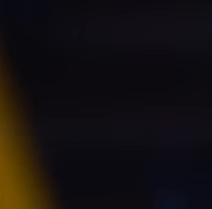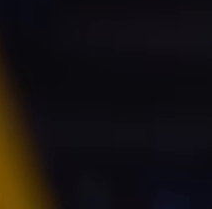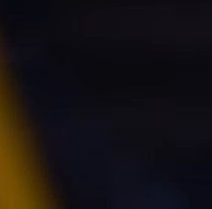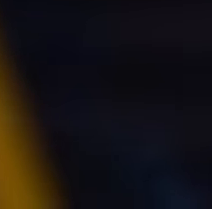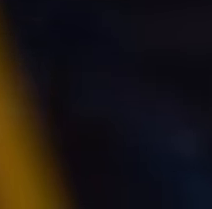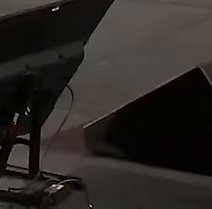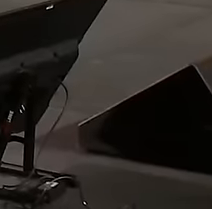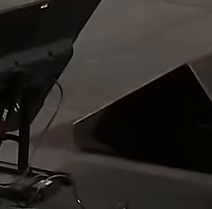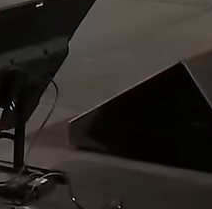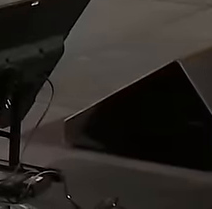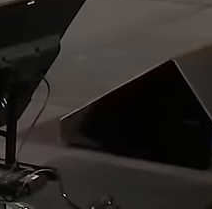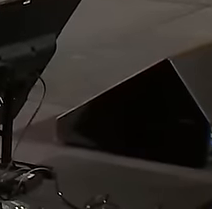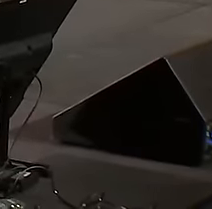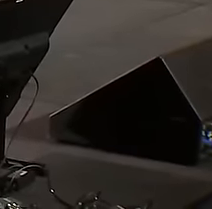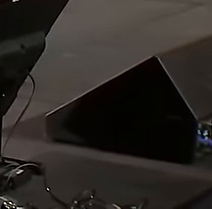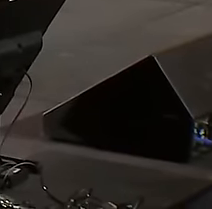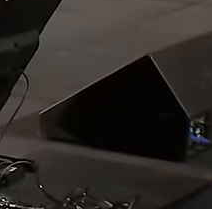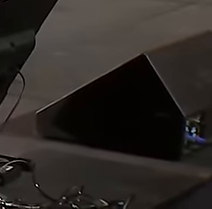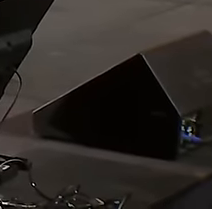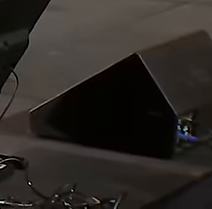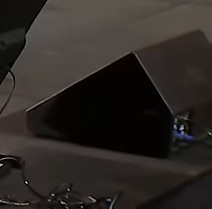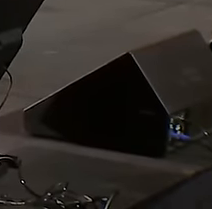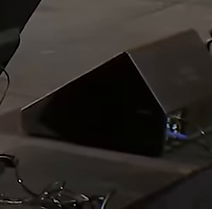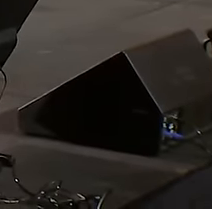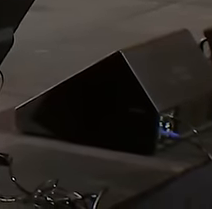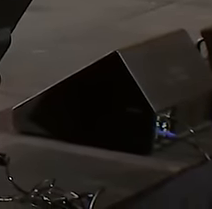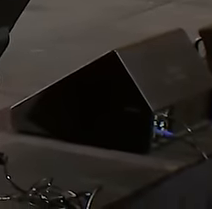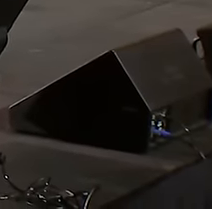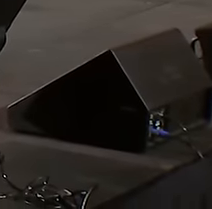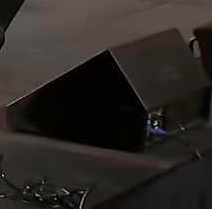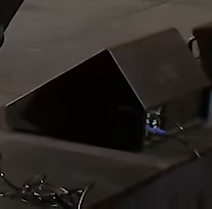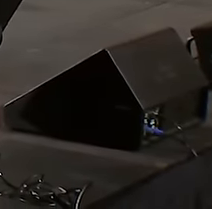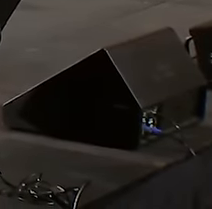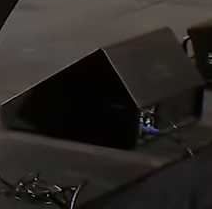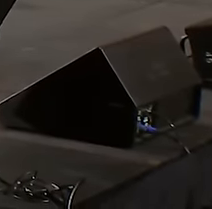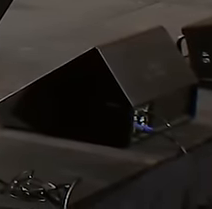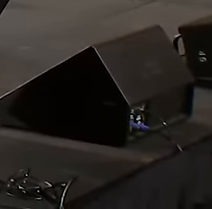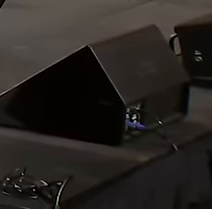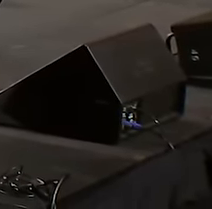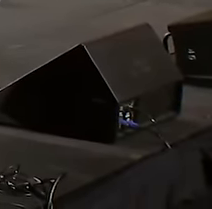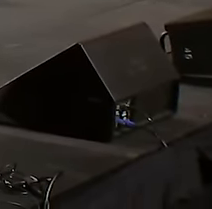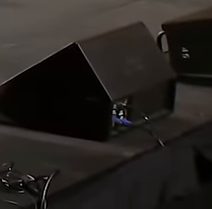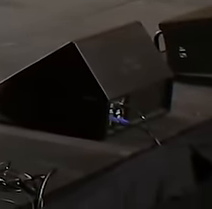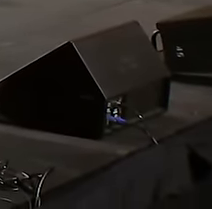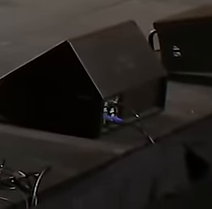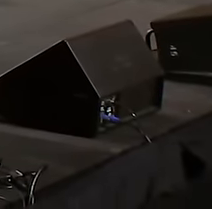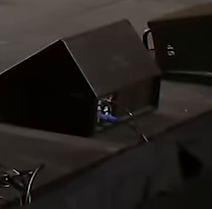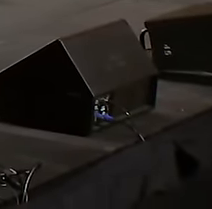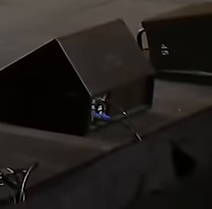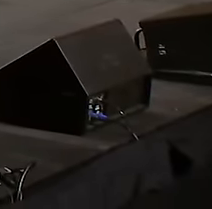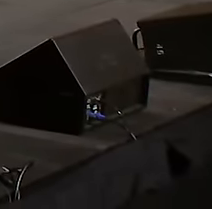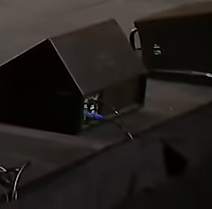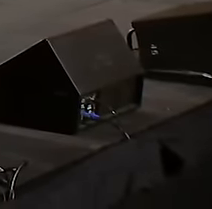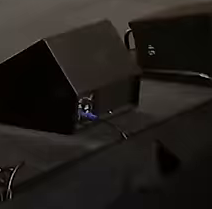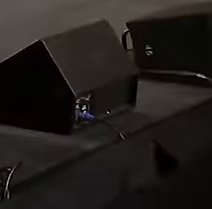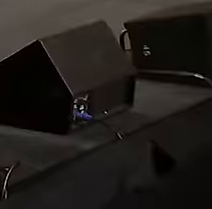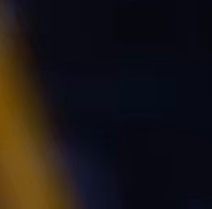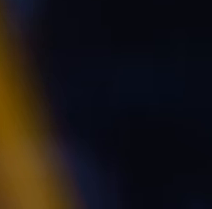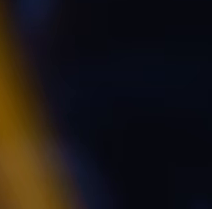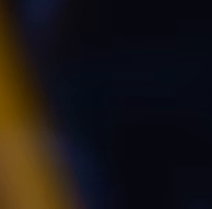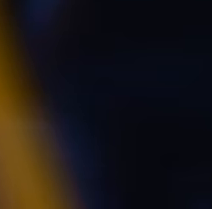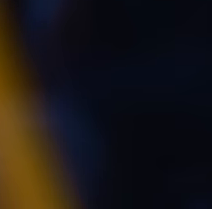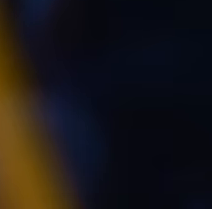motivation. I'm going to give you a little look behind the curtain for a moment. As we were getting ready for this convention, they said, Pastor